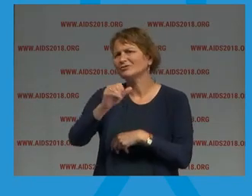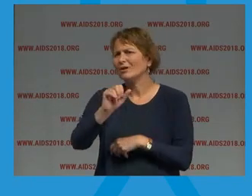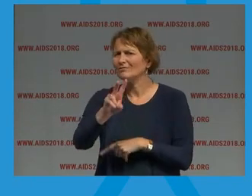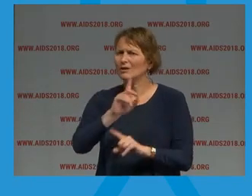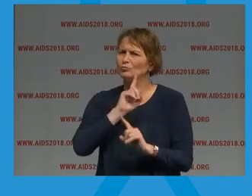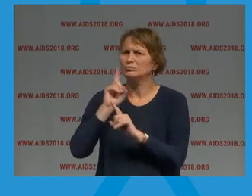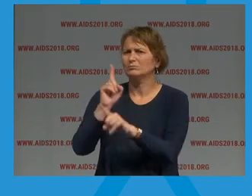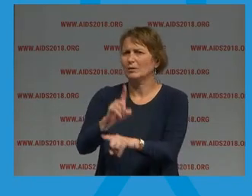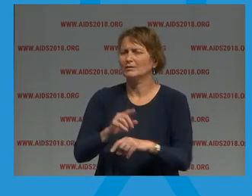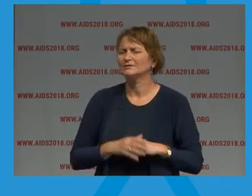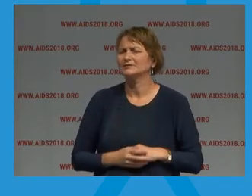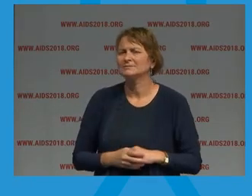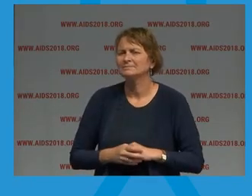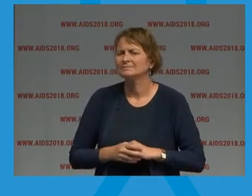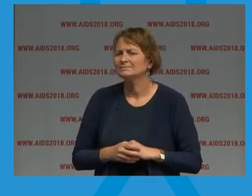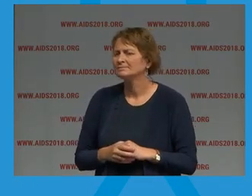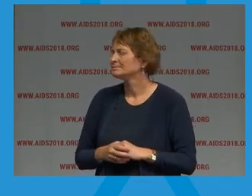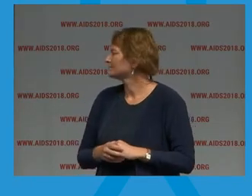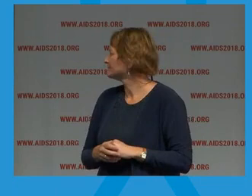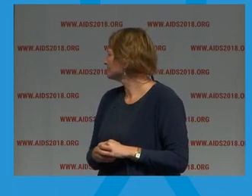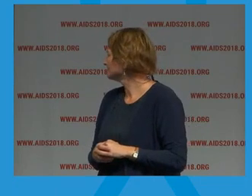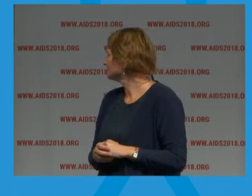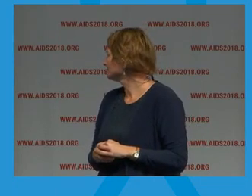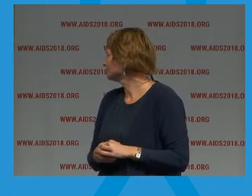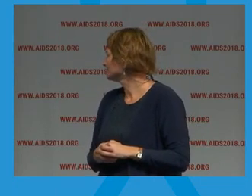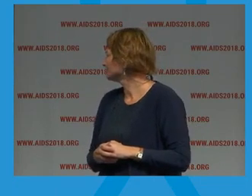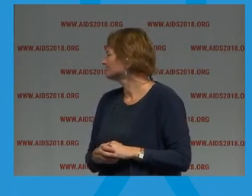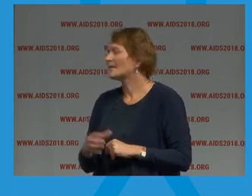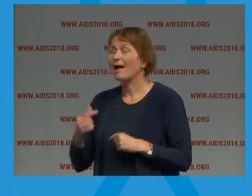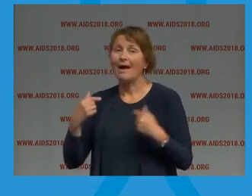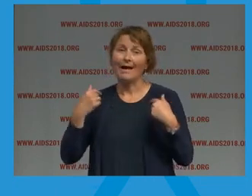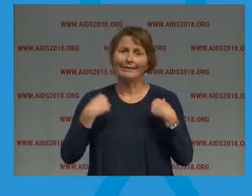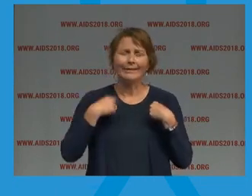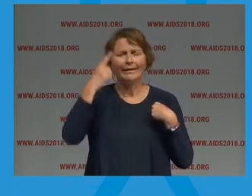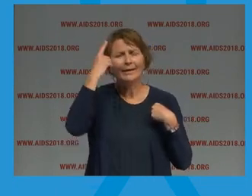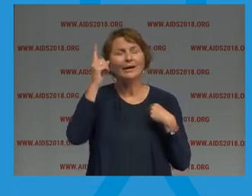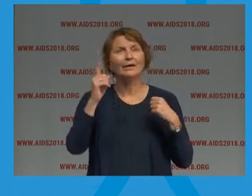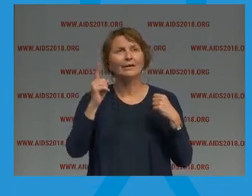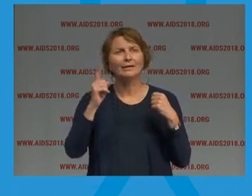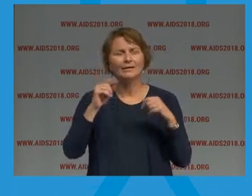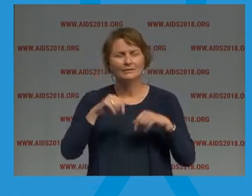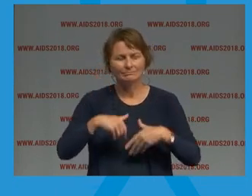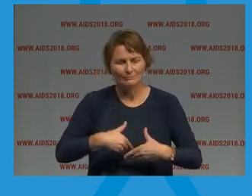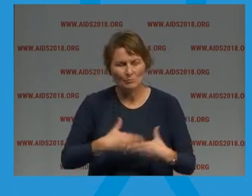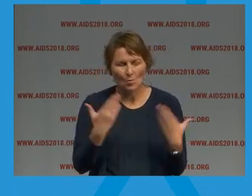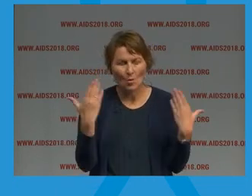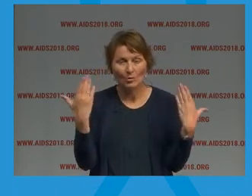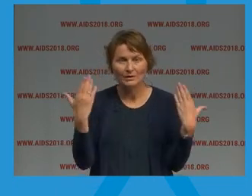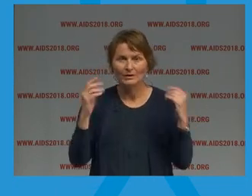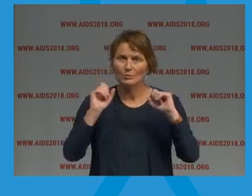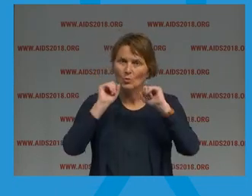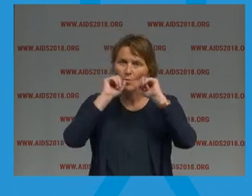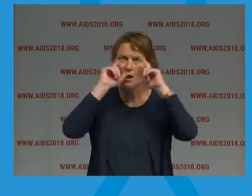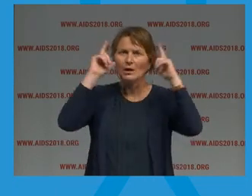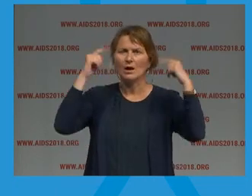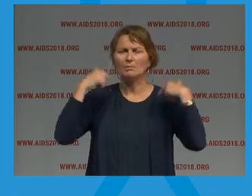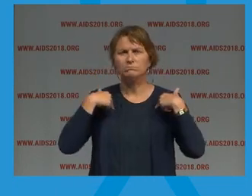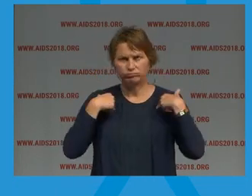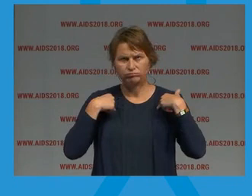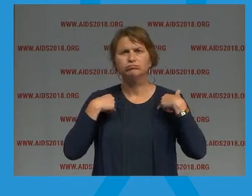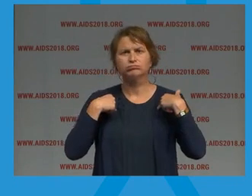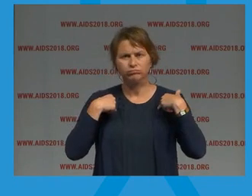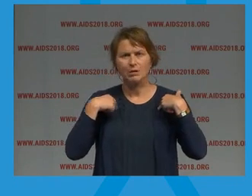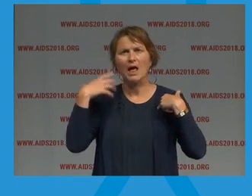think it's just about waking up and knowing that you are worth something, and knowing that even if that is